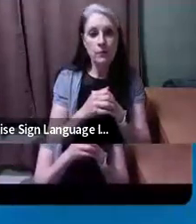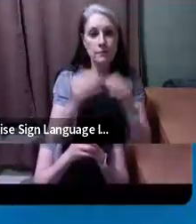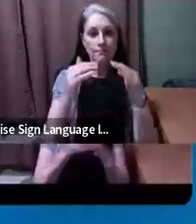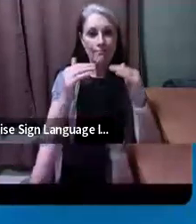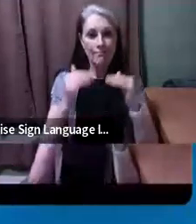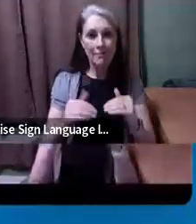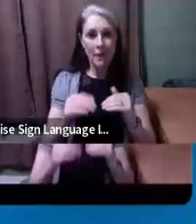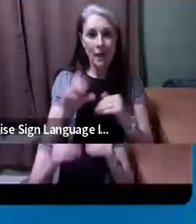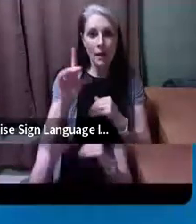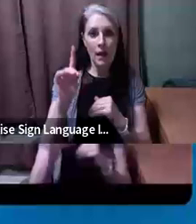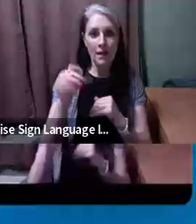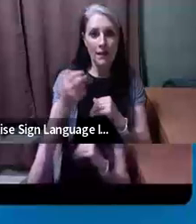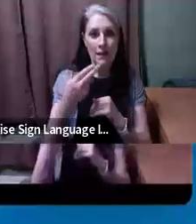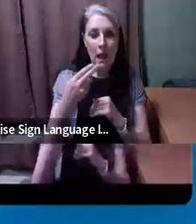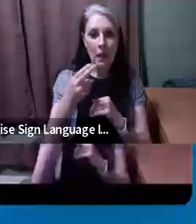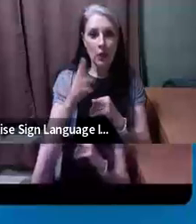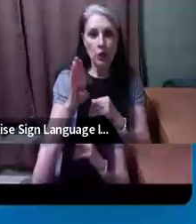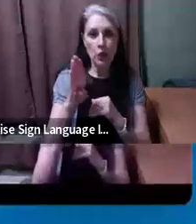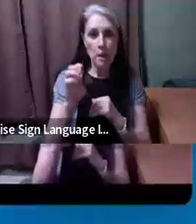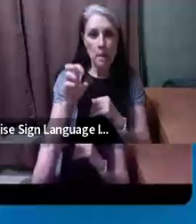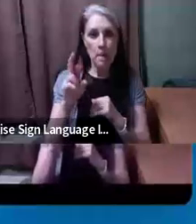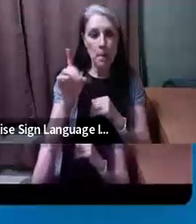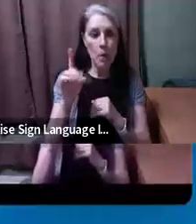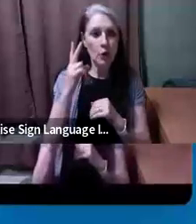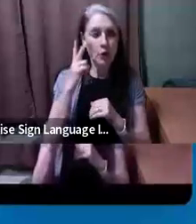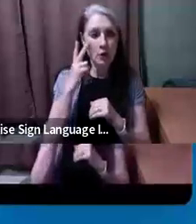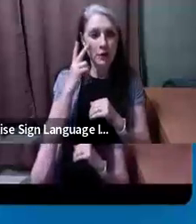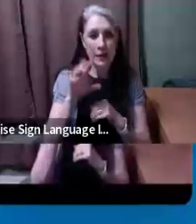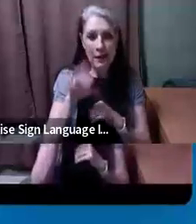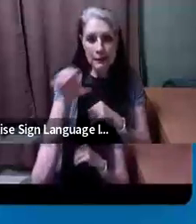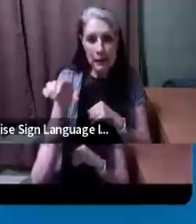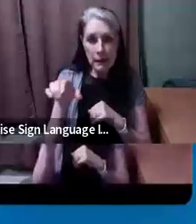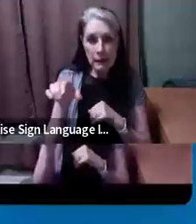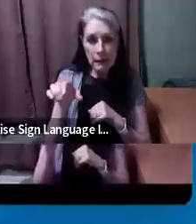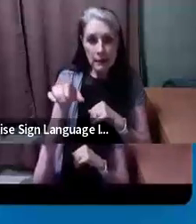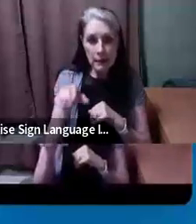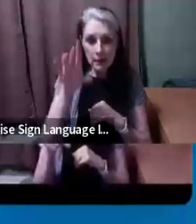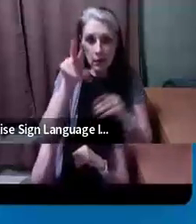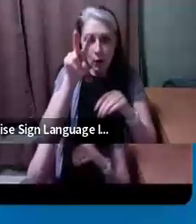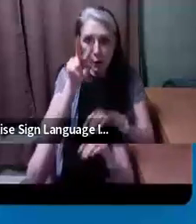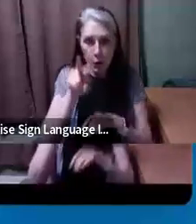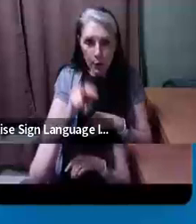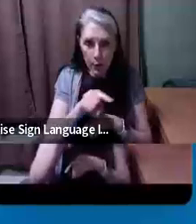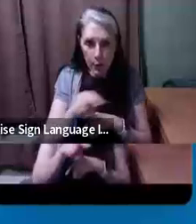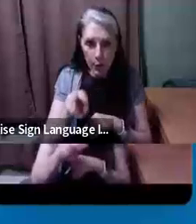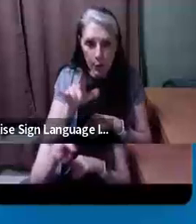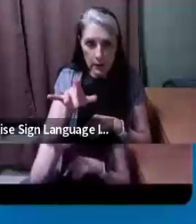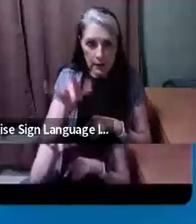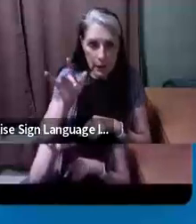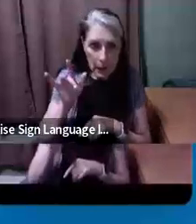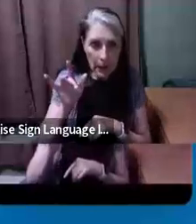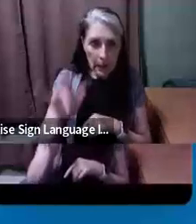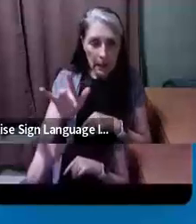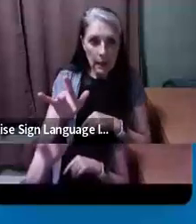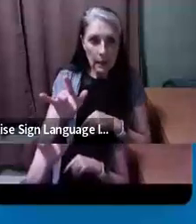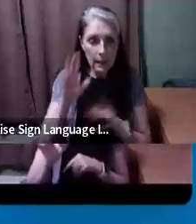your dashboard, show captions with the CC icon. You can go ahead and click on that and either just